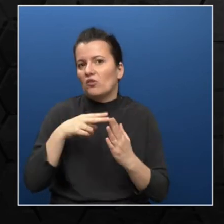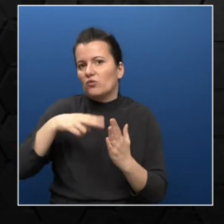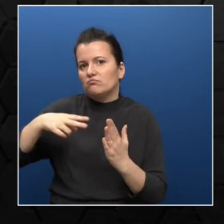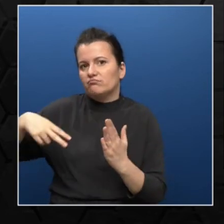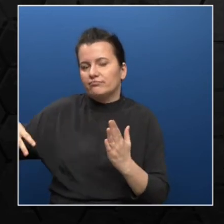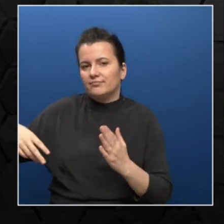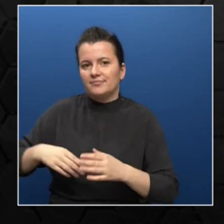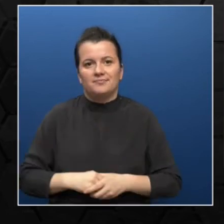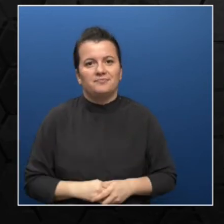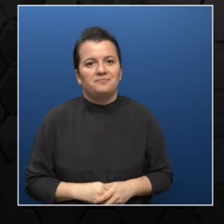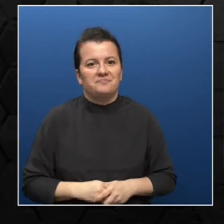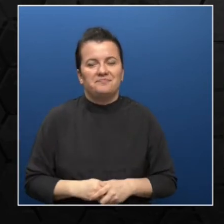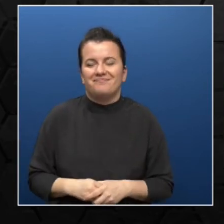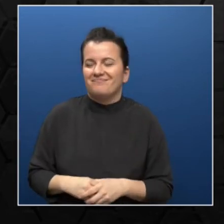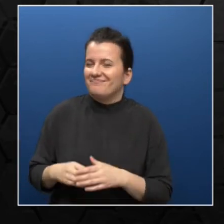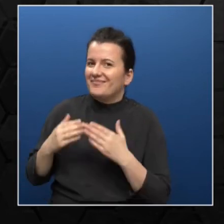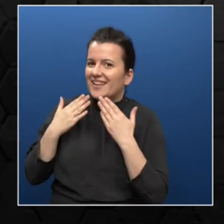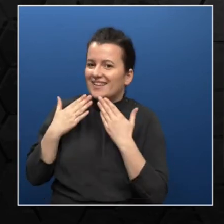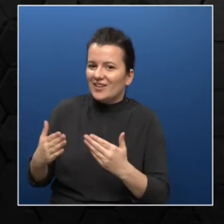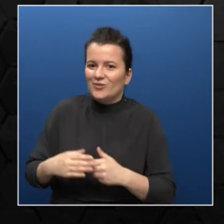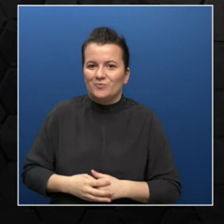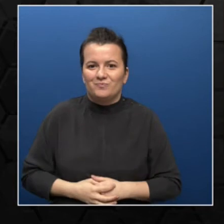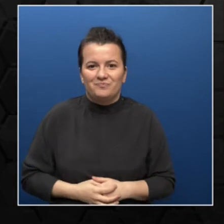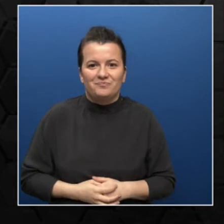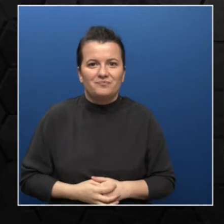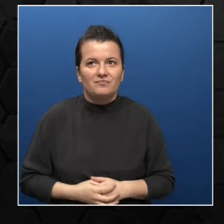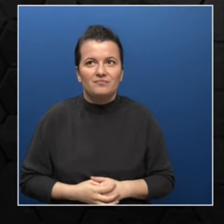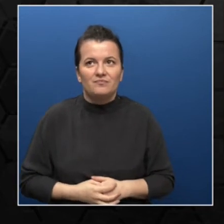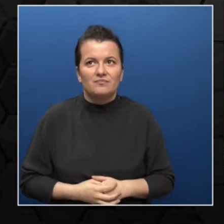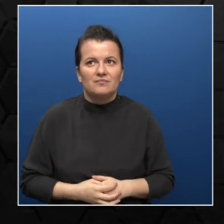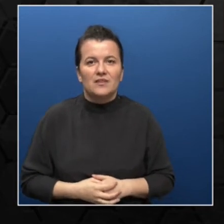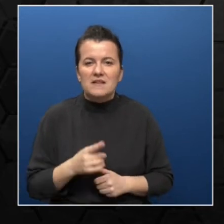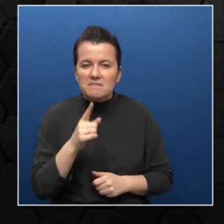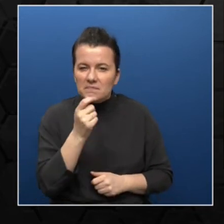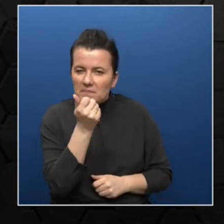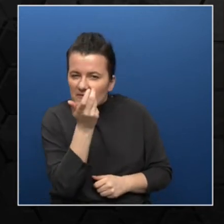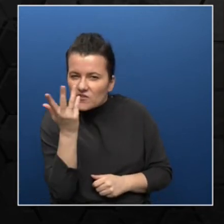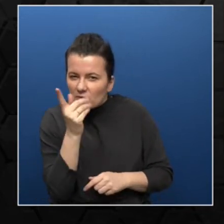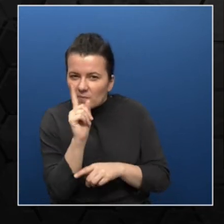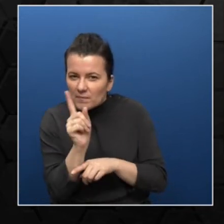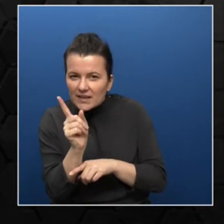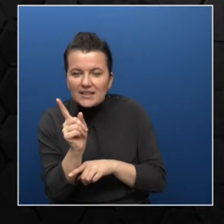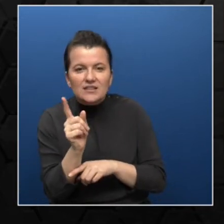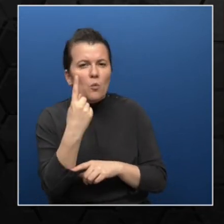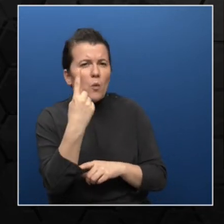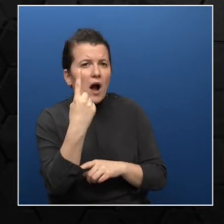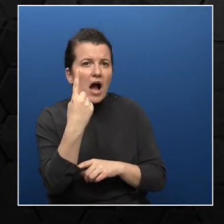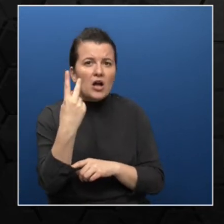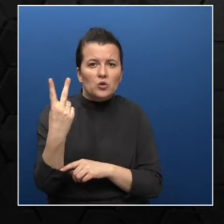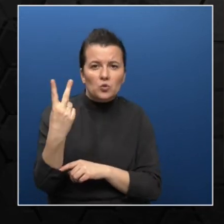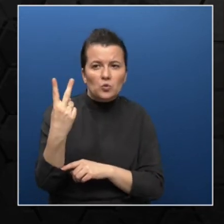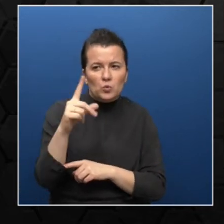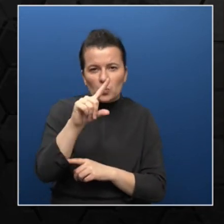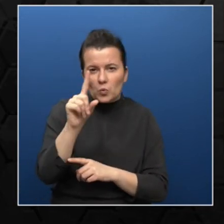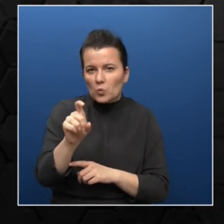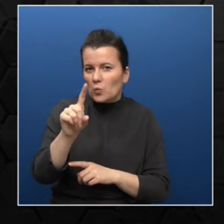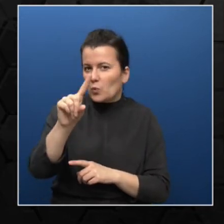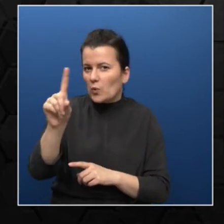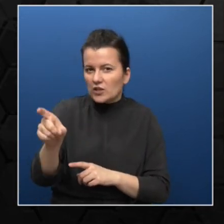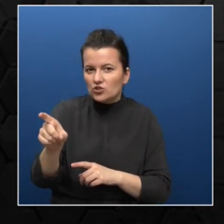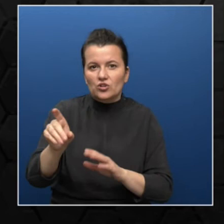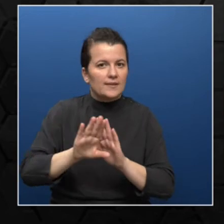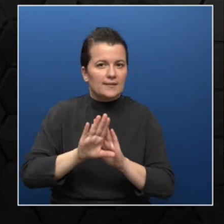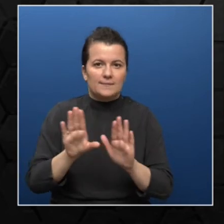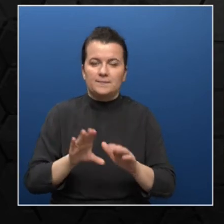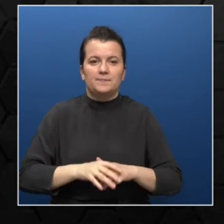Thanks for the insights, Vedant. Okay, I think we still have a little bit of time. We can take one or two questions from the audience. So audience,